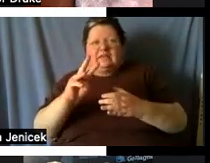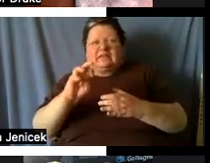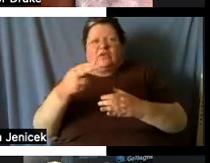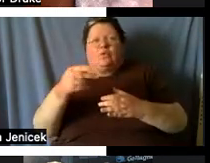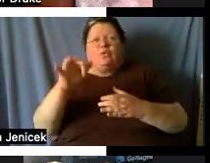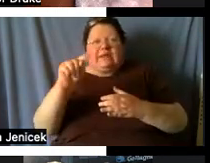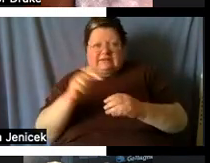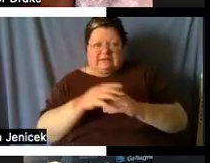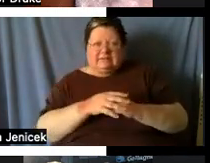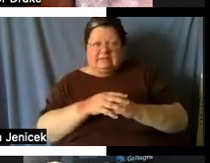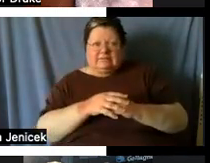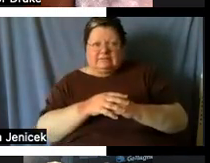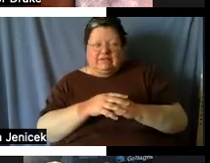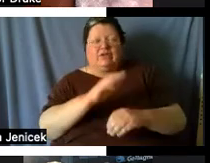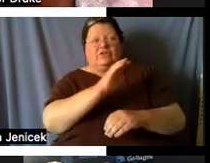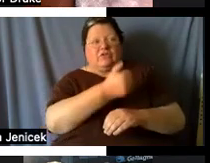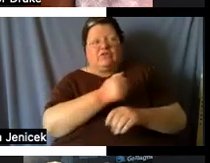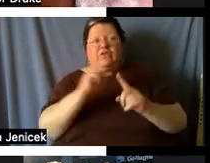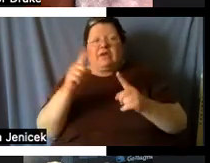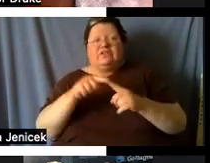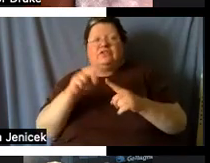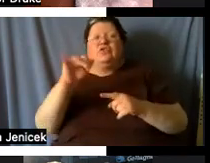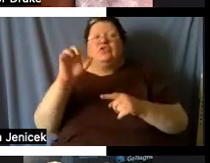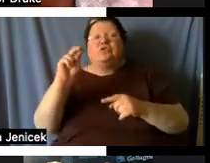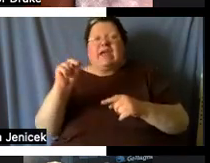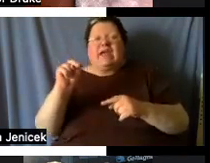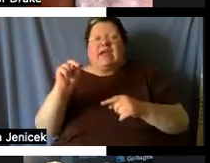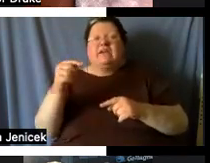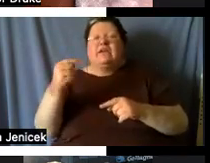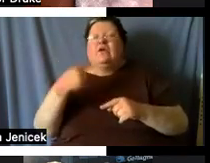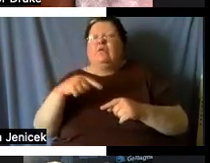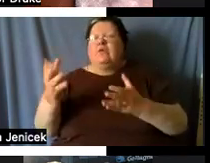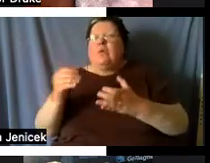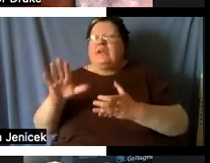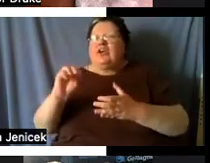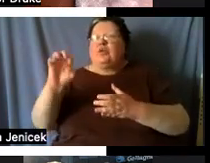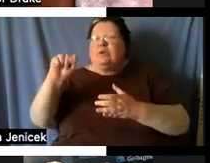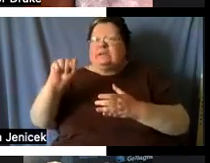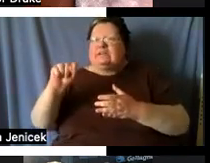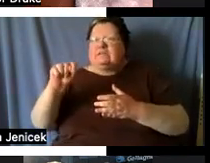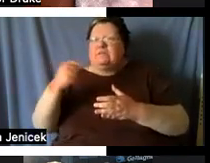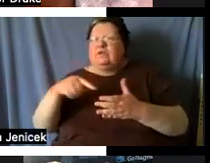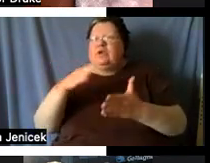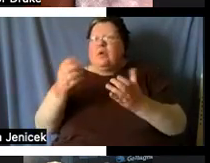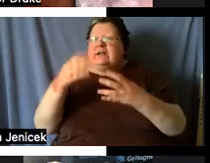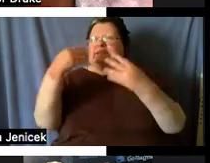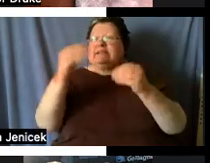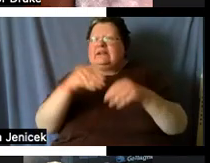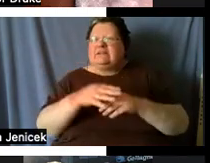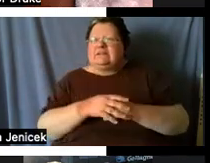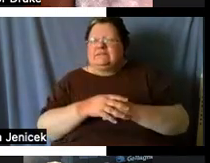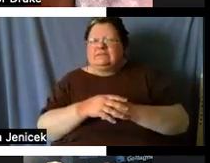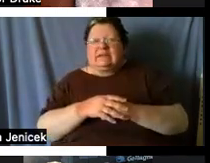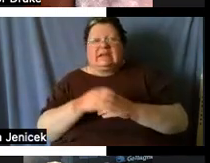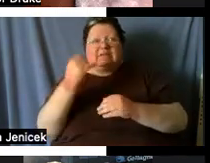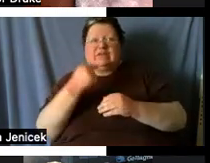So authorities went to Ukraine and said, hey, we're taking your wheat. We're going to sell it abroad. And if you